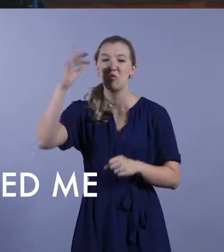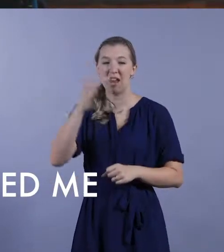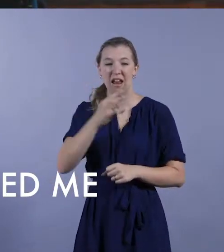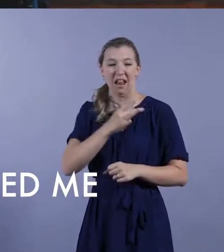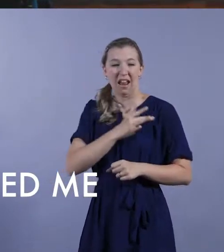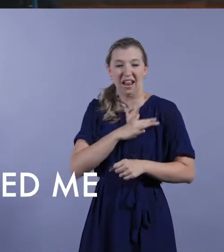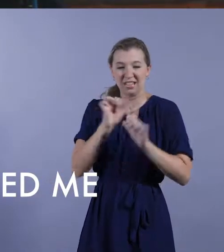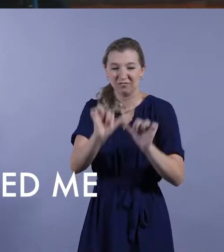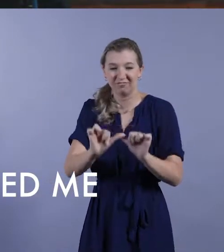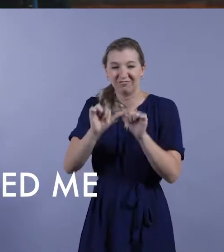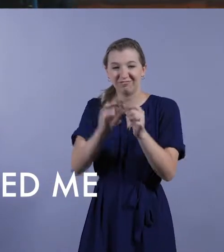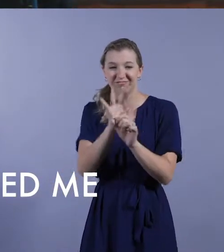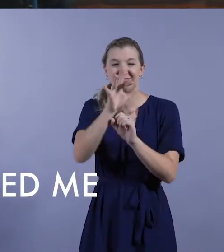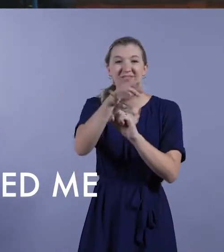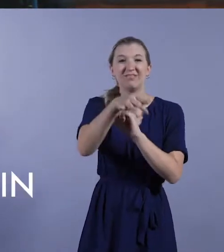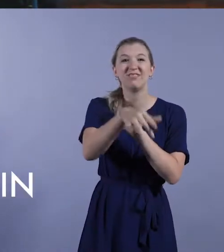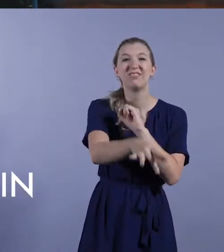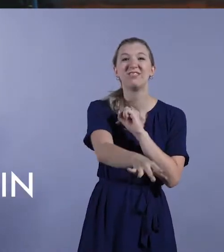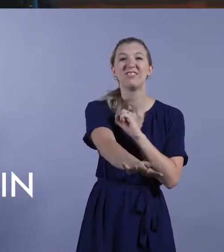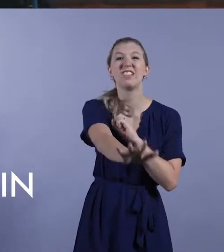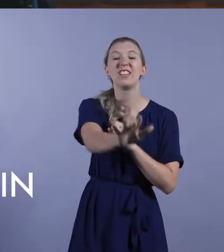was.